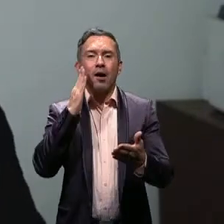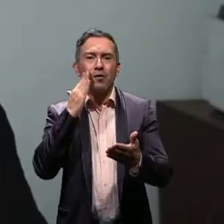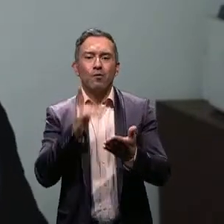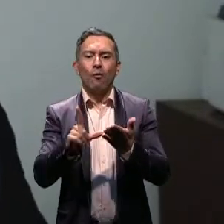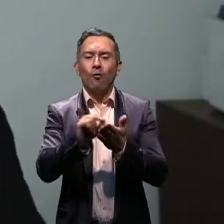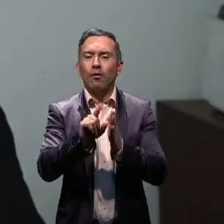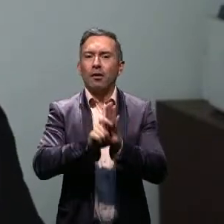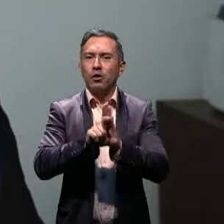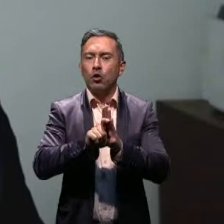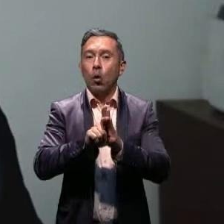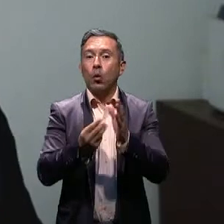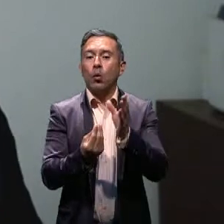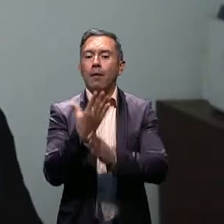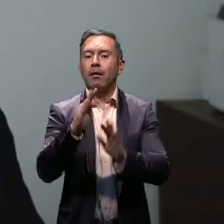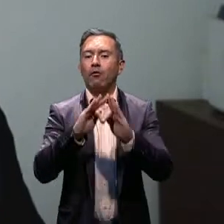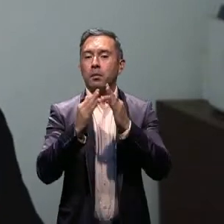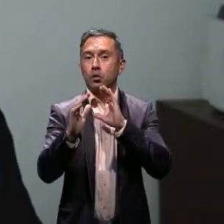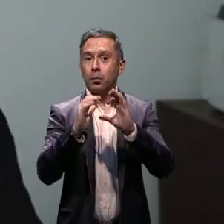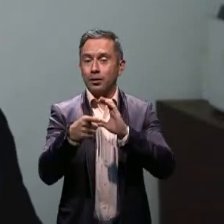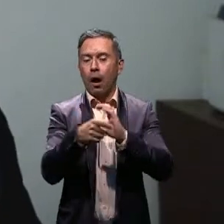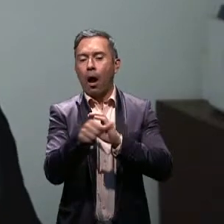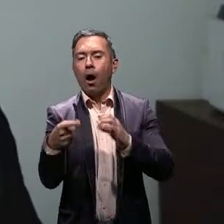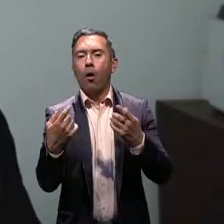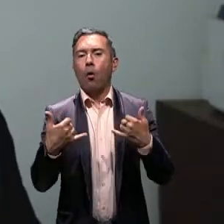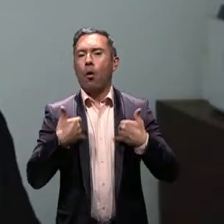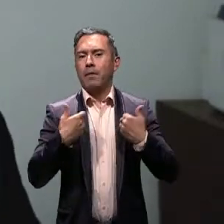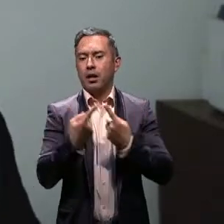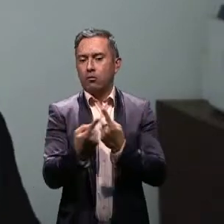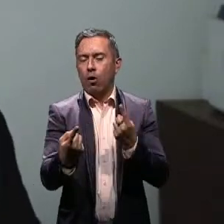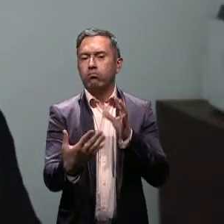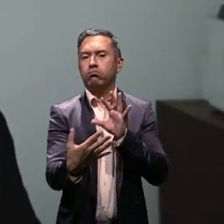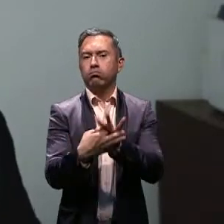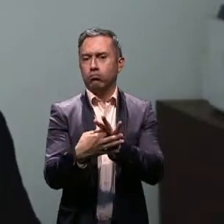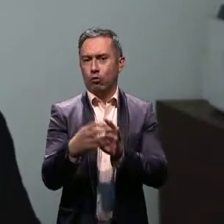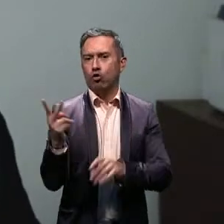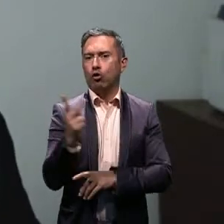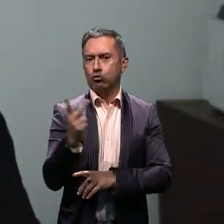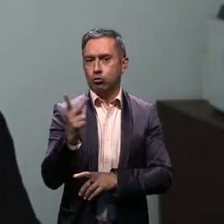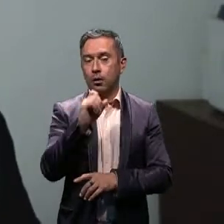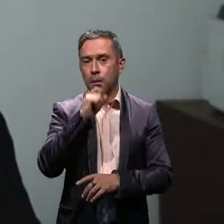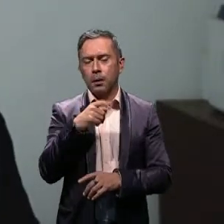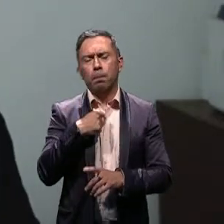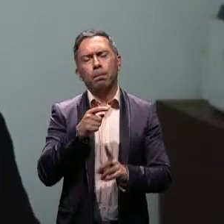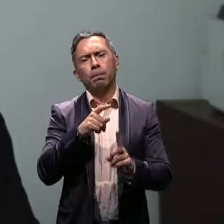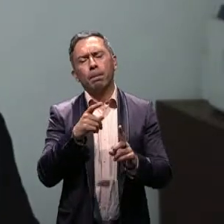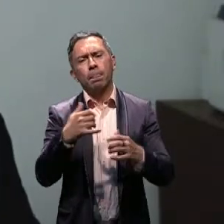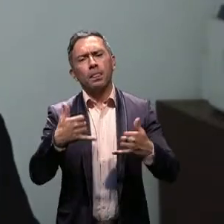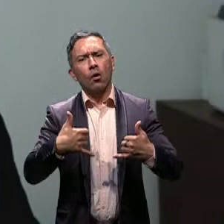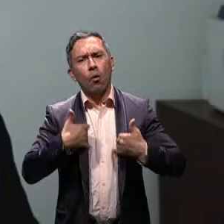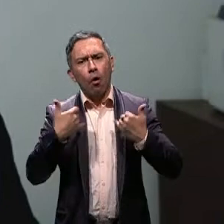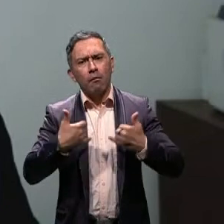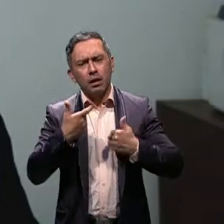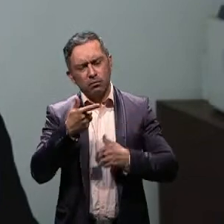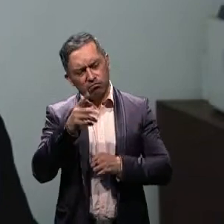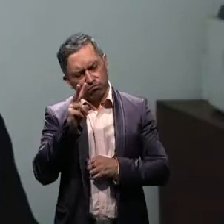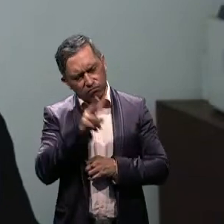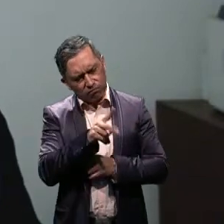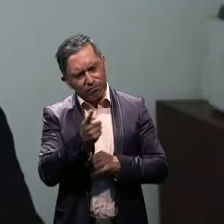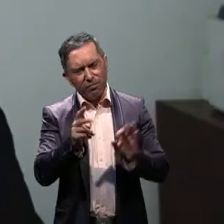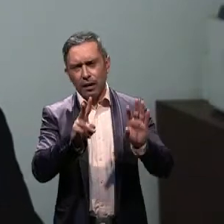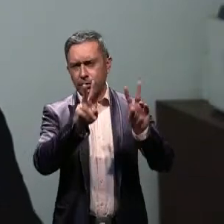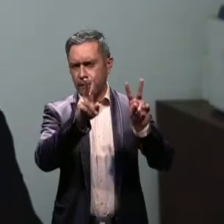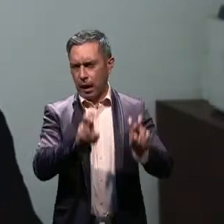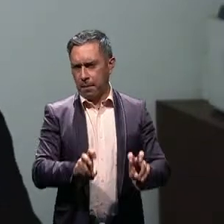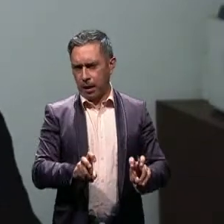channel specifically with the young people. And we also have to work with those that are having or rendering